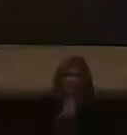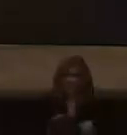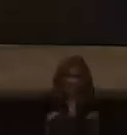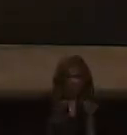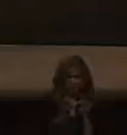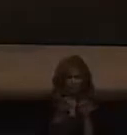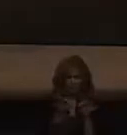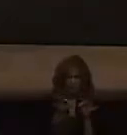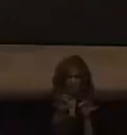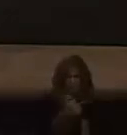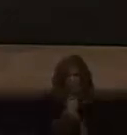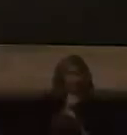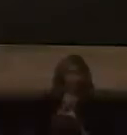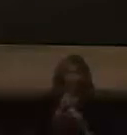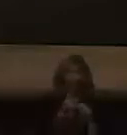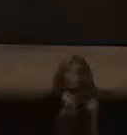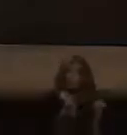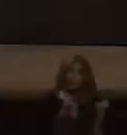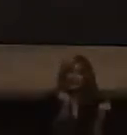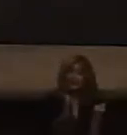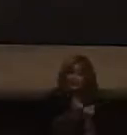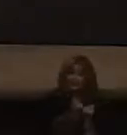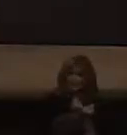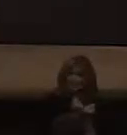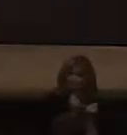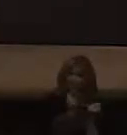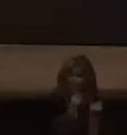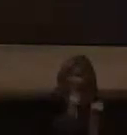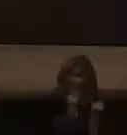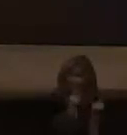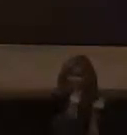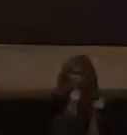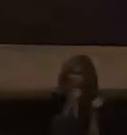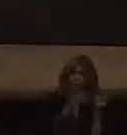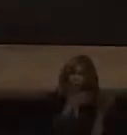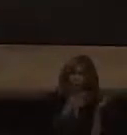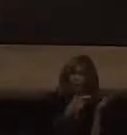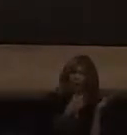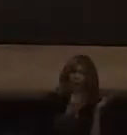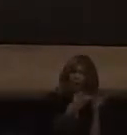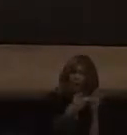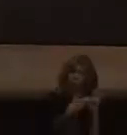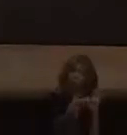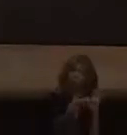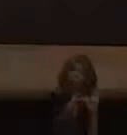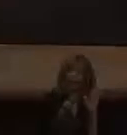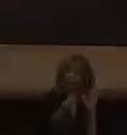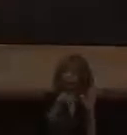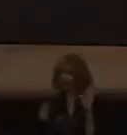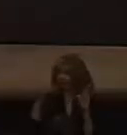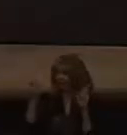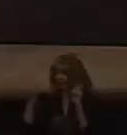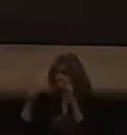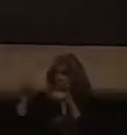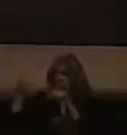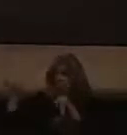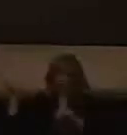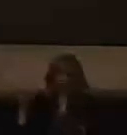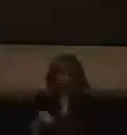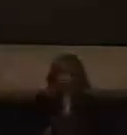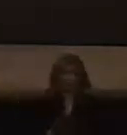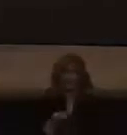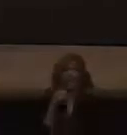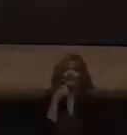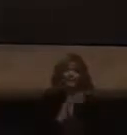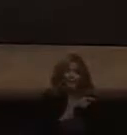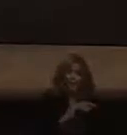that your team reflects the diversity of your markets, not only because of the value of having these firsthand